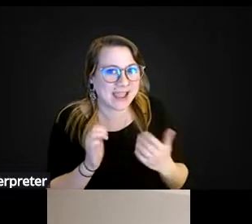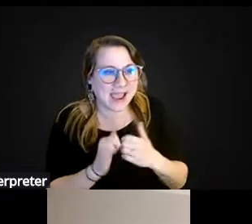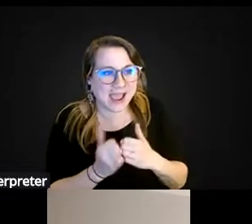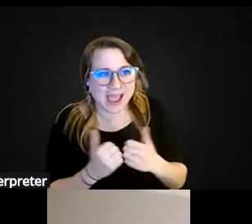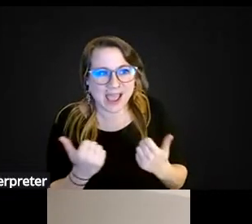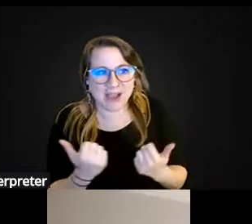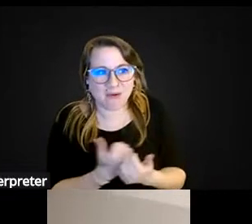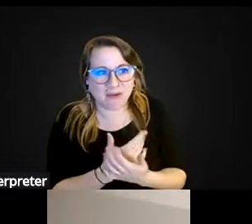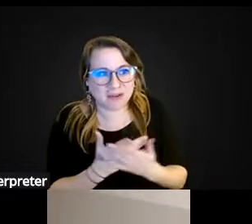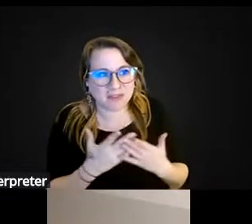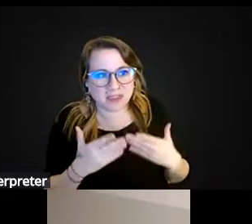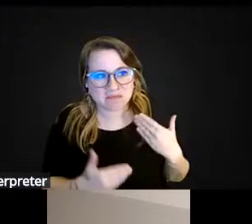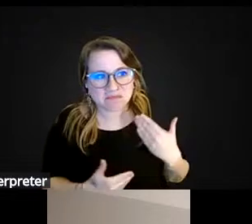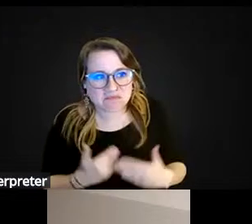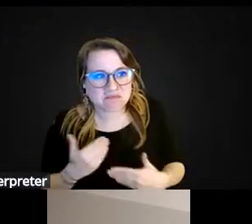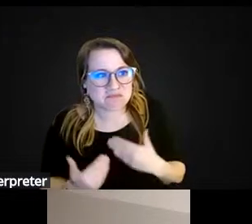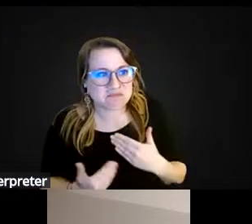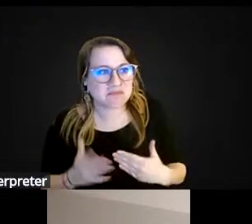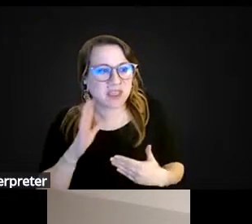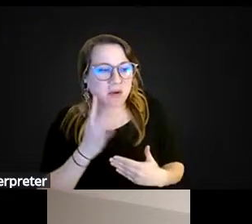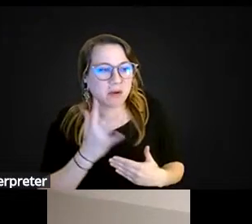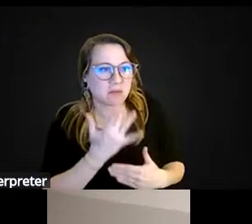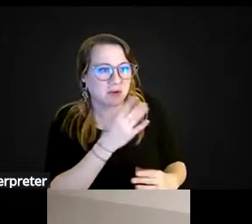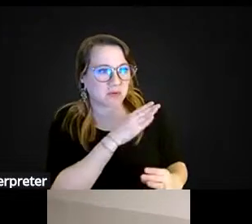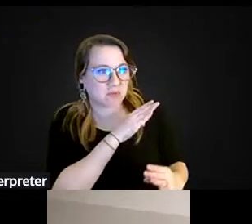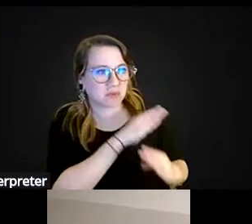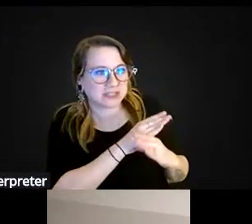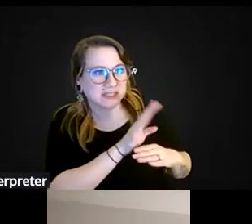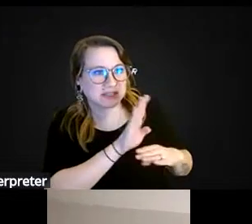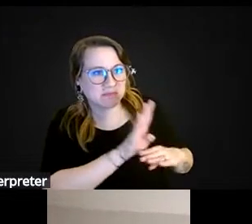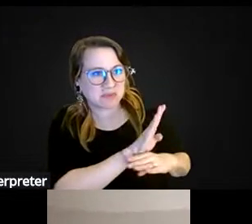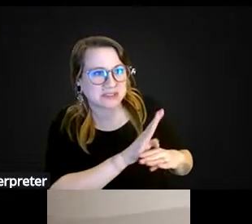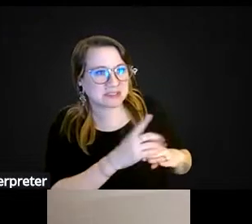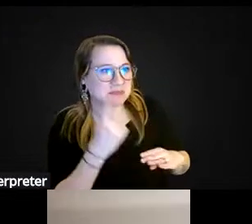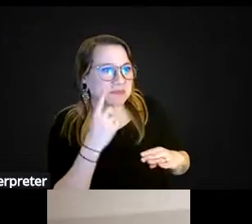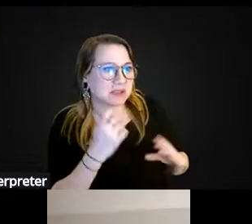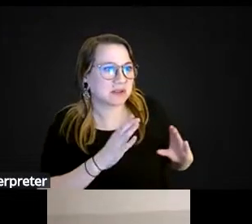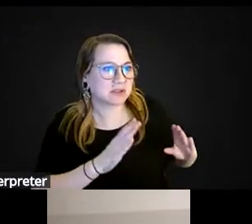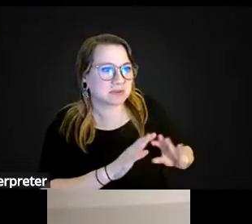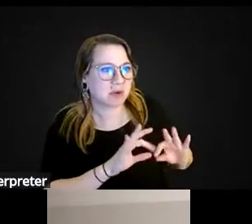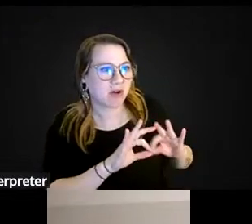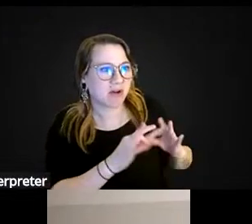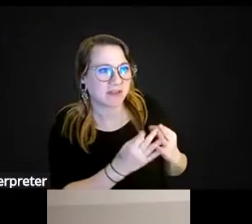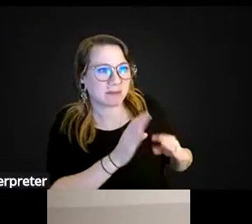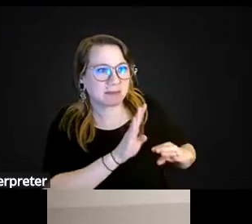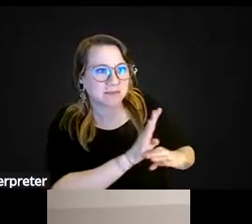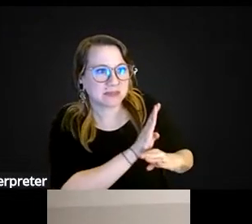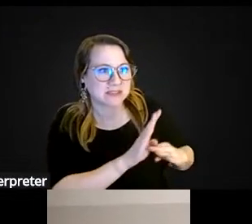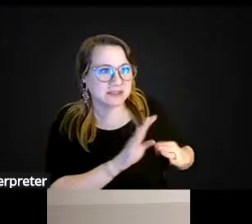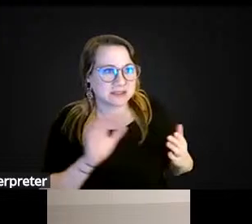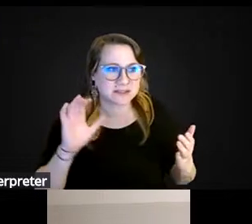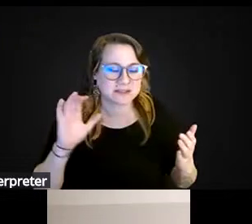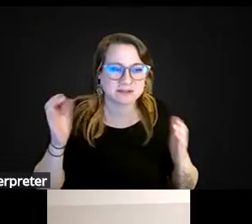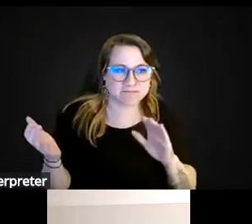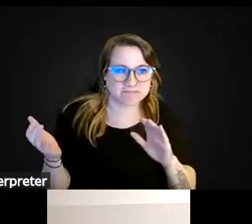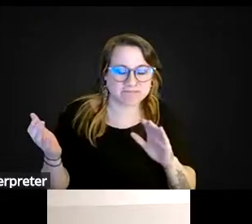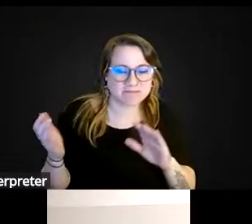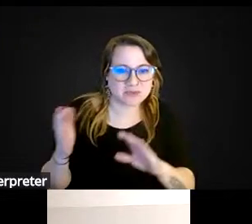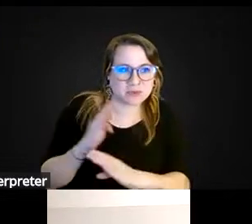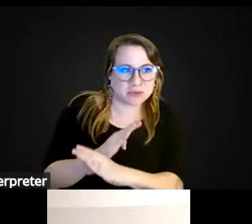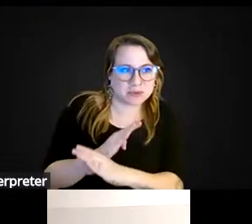going, they will protect the business because it's a small family business versus